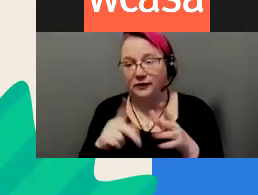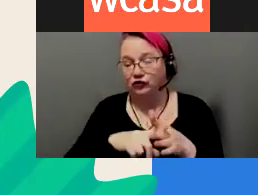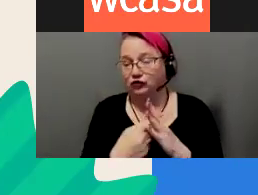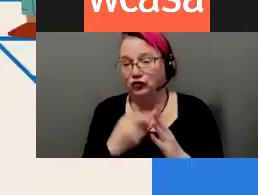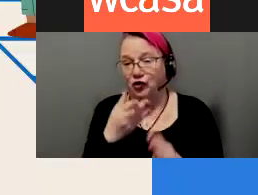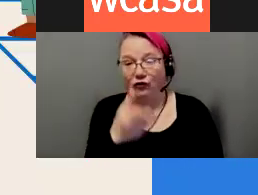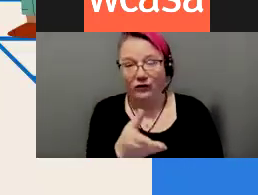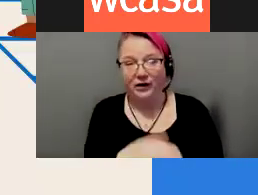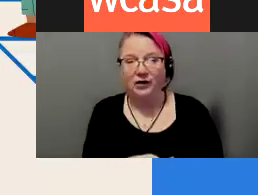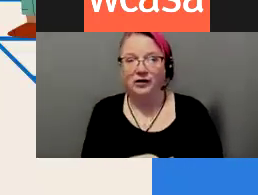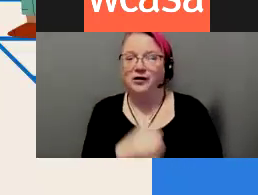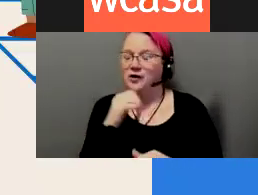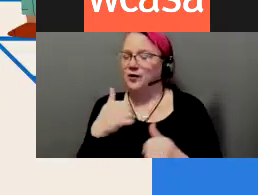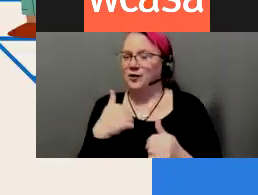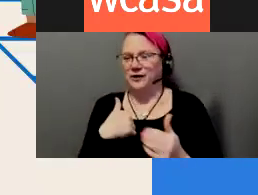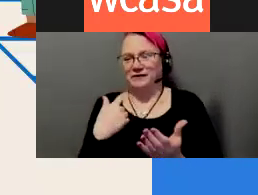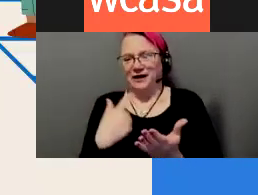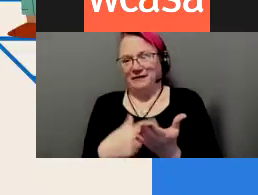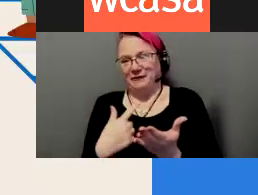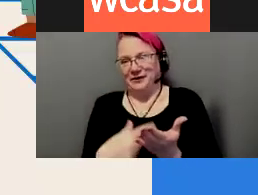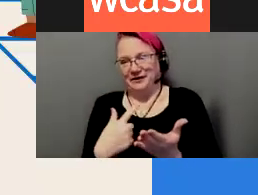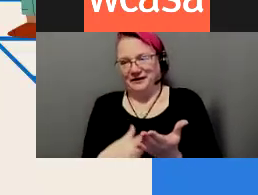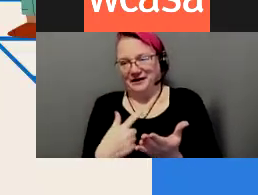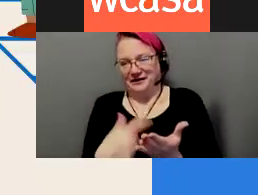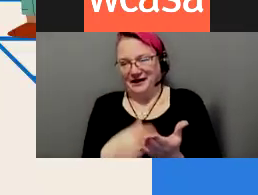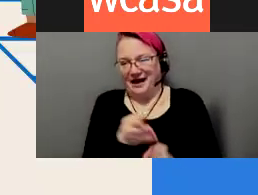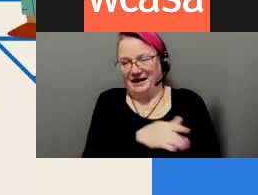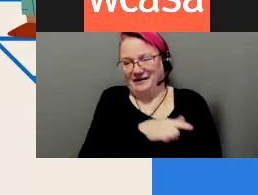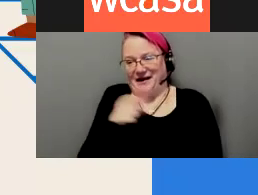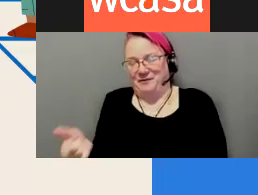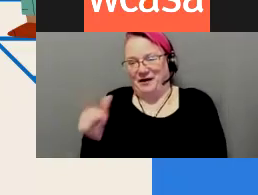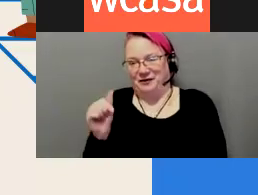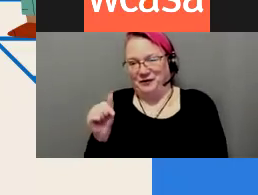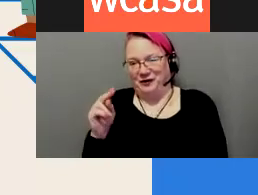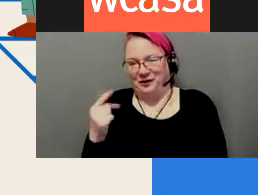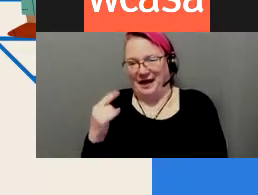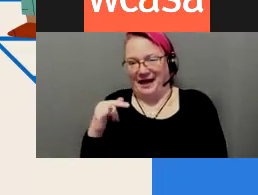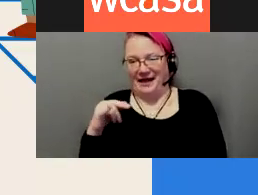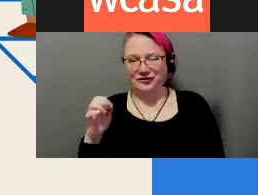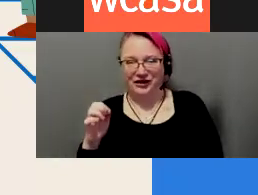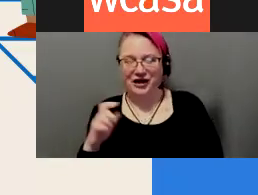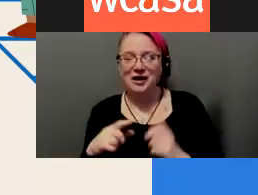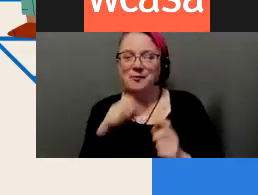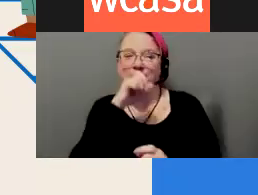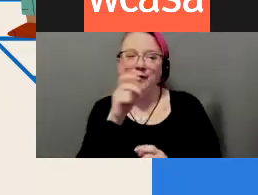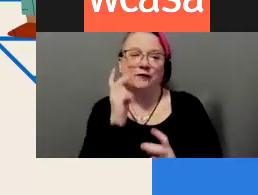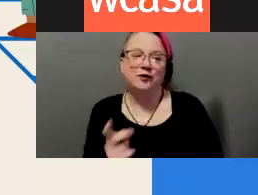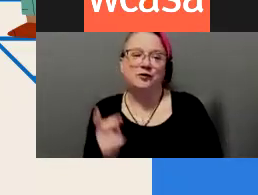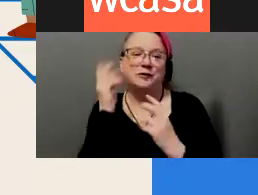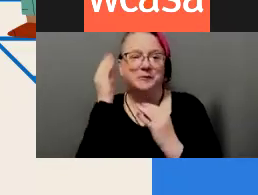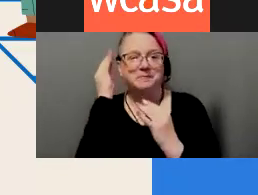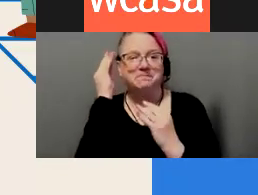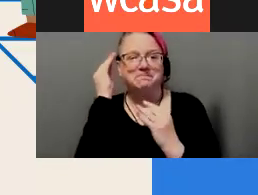And then we don't have time for the discussion. I need to pass things over to Angie. But I would love for you to reflect on these